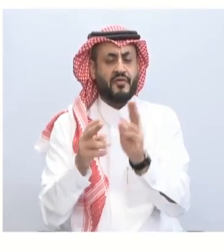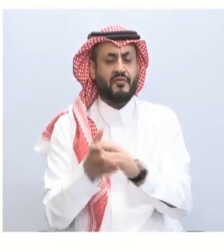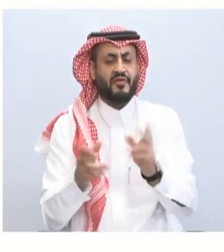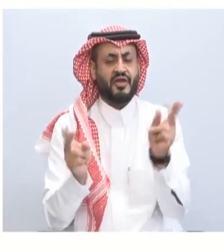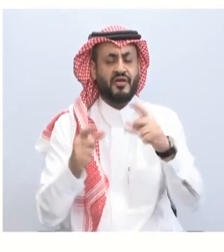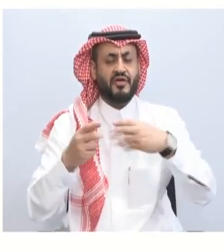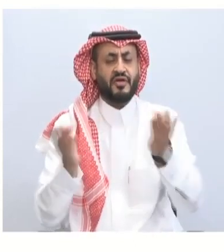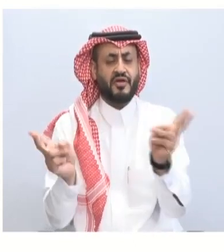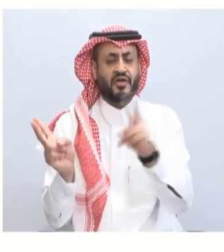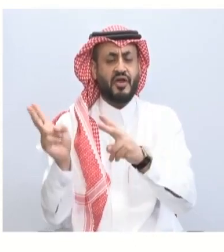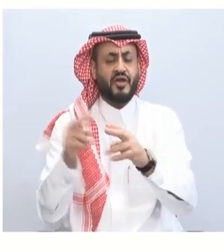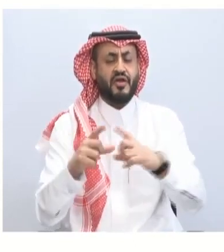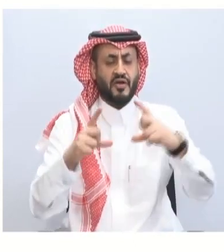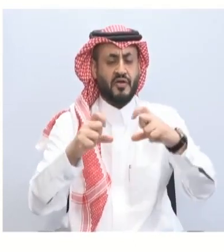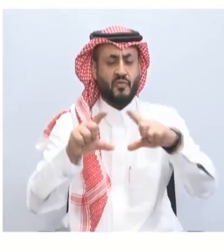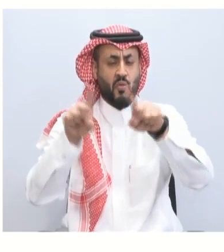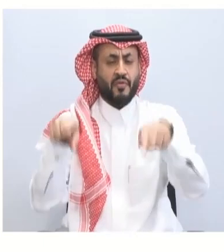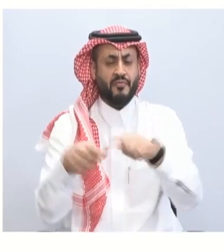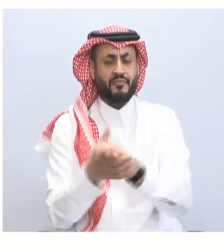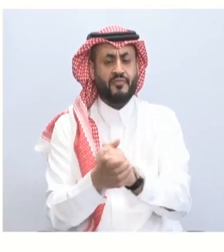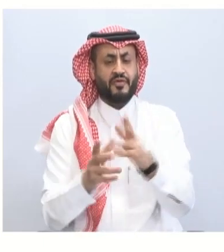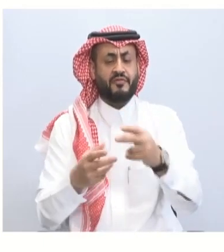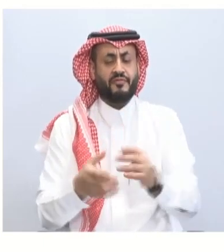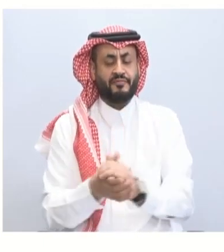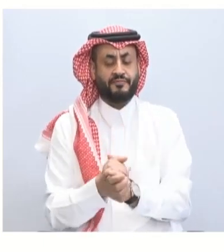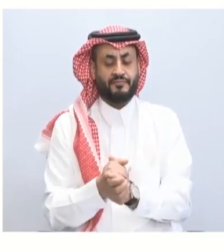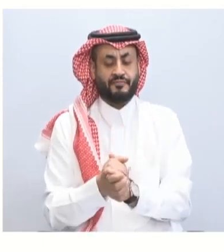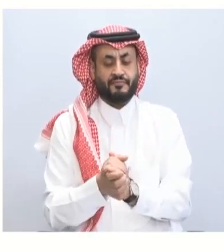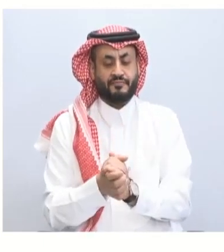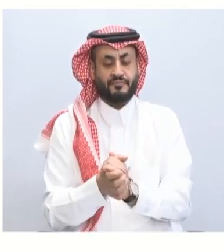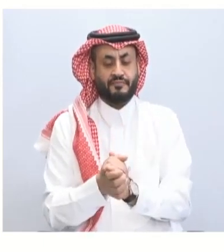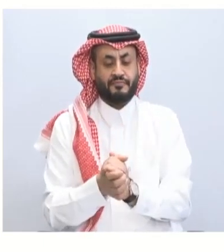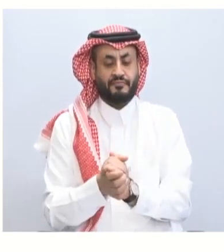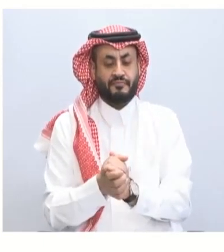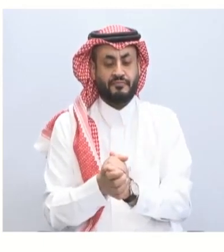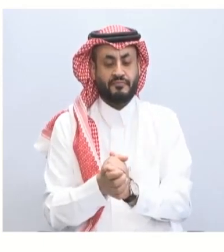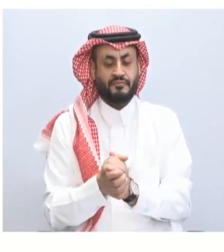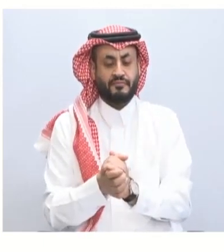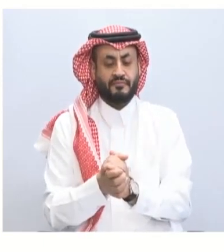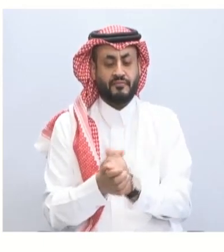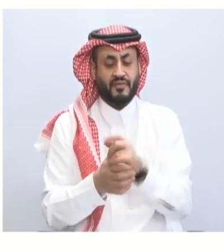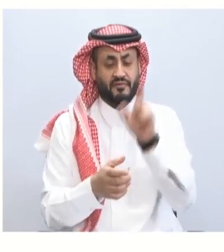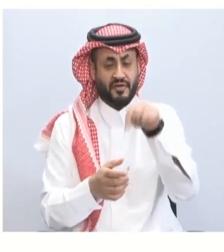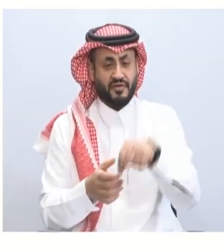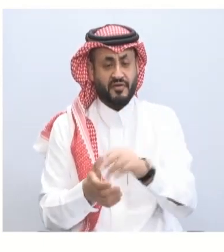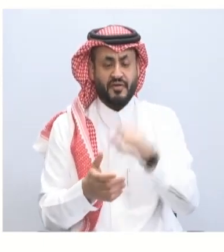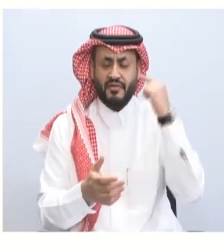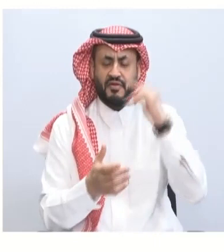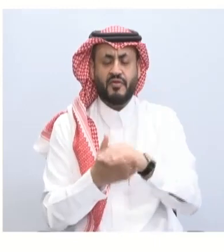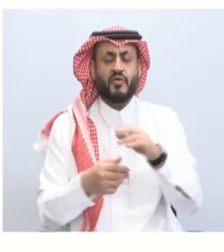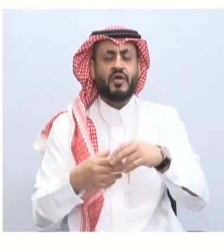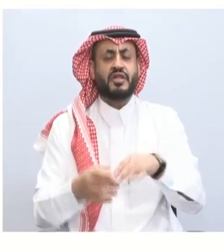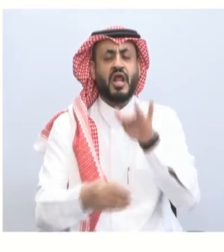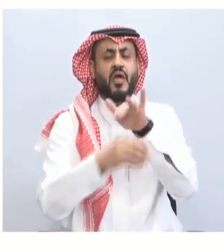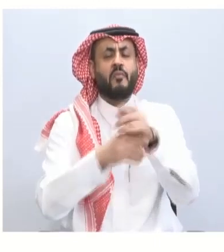pictures or videos, and different to actually experience it in person. It's the day-to-day things that tell you more about people